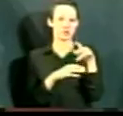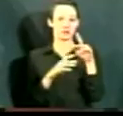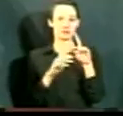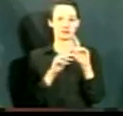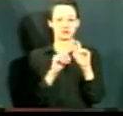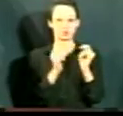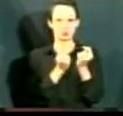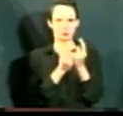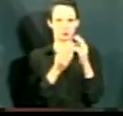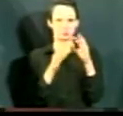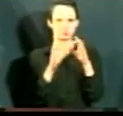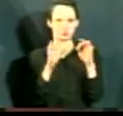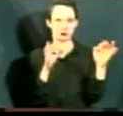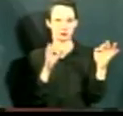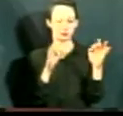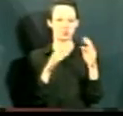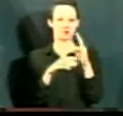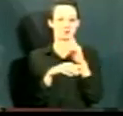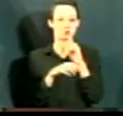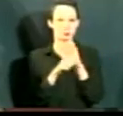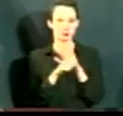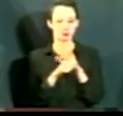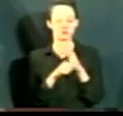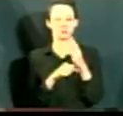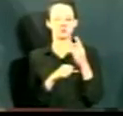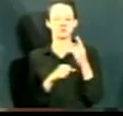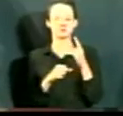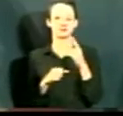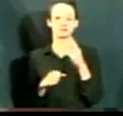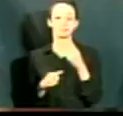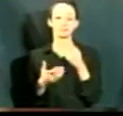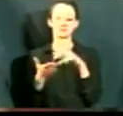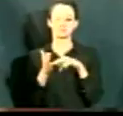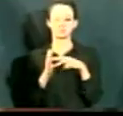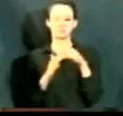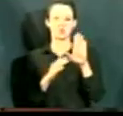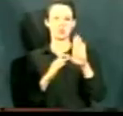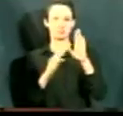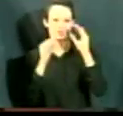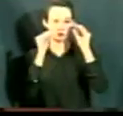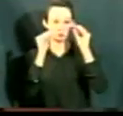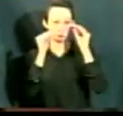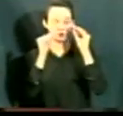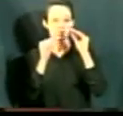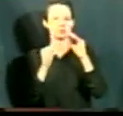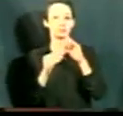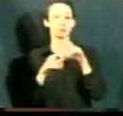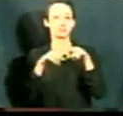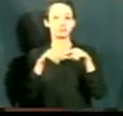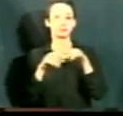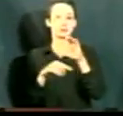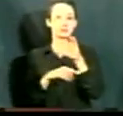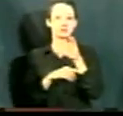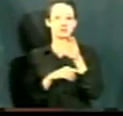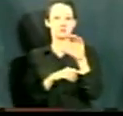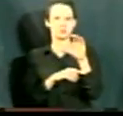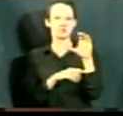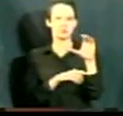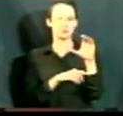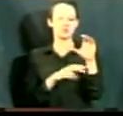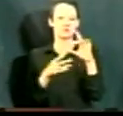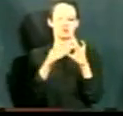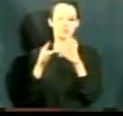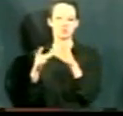assurance. And that includes that her academic instruction will be based on the CCCs linked to the